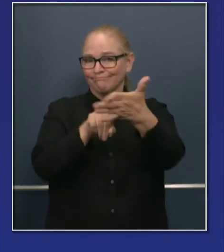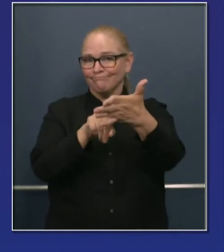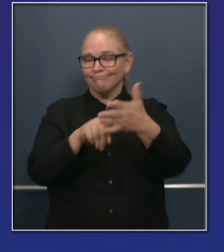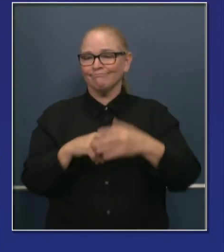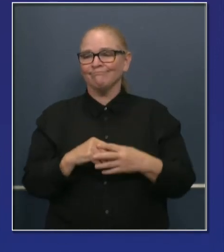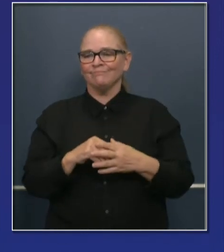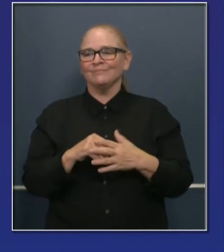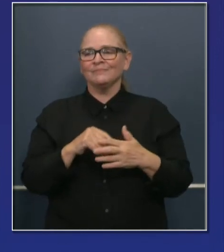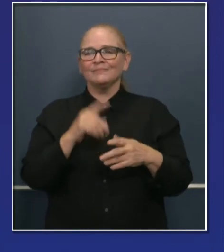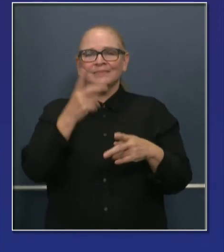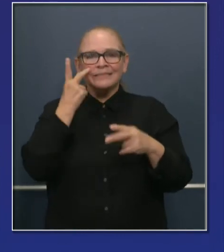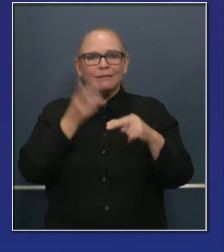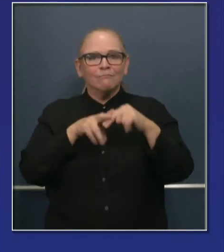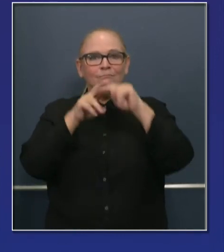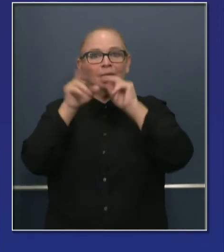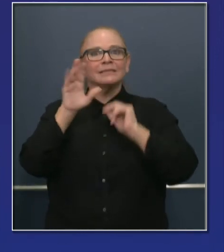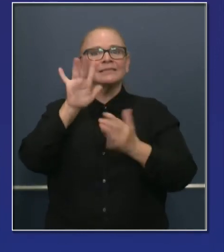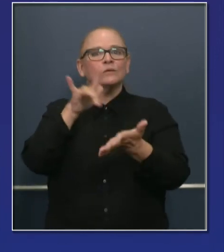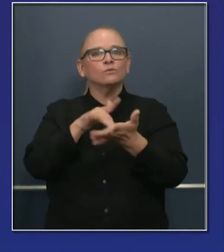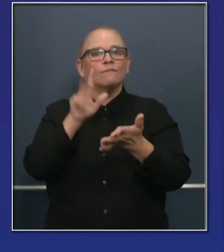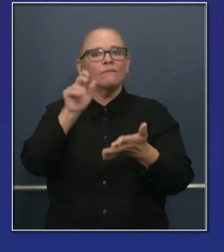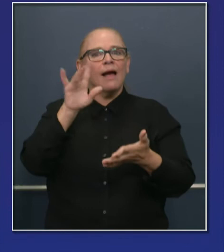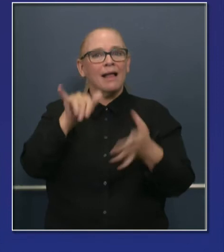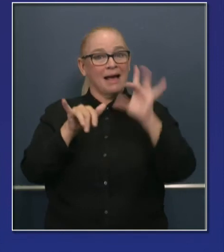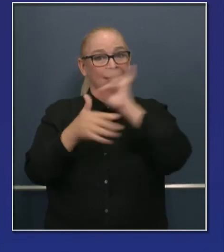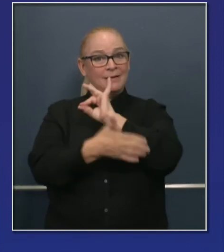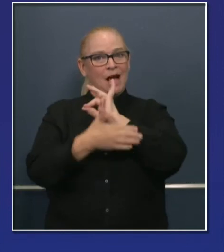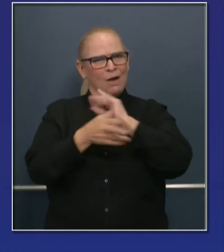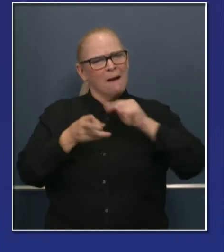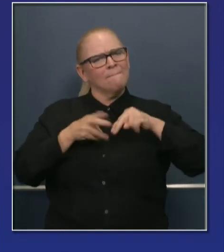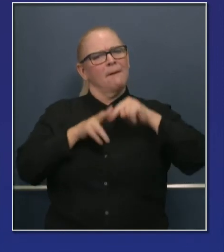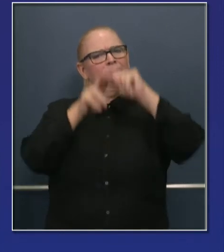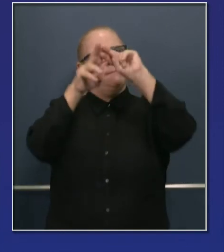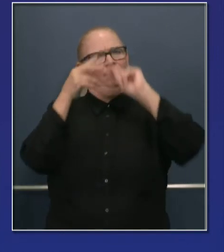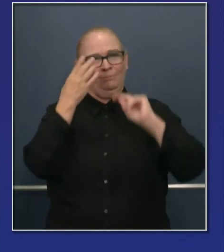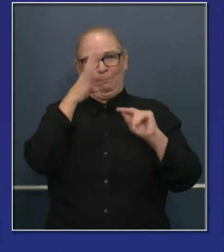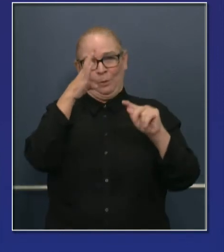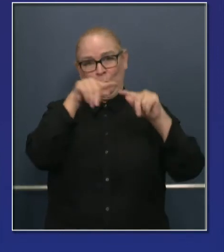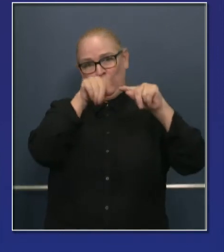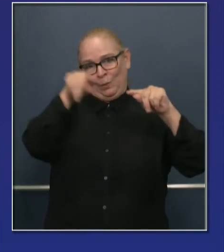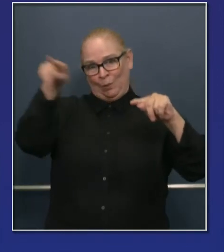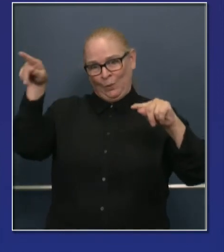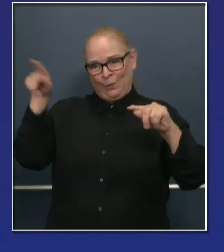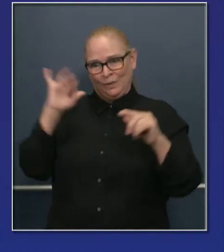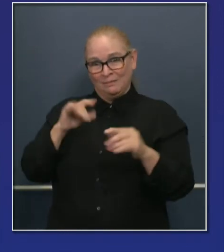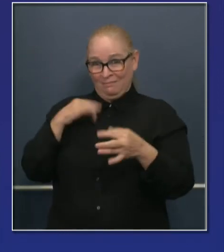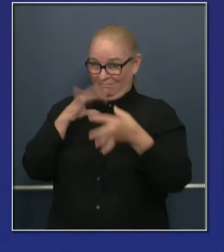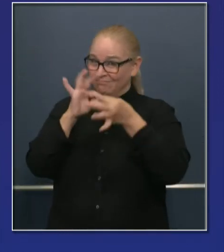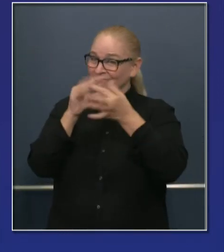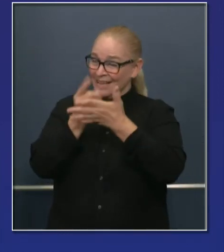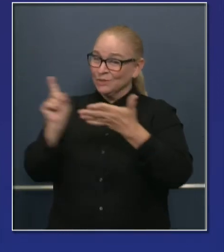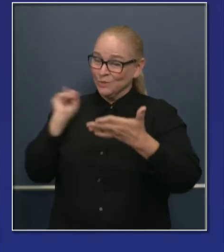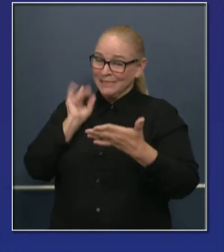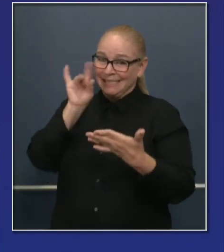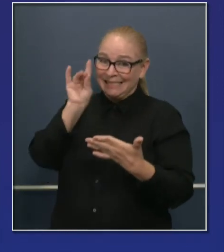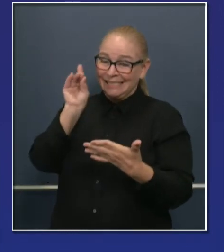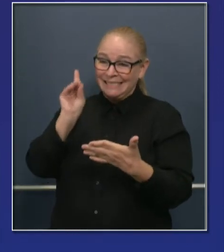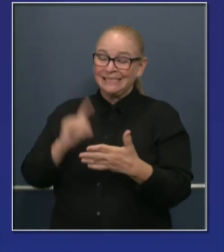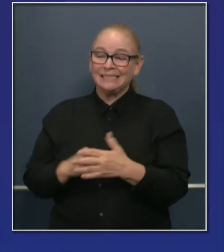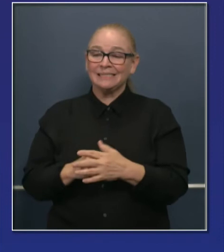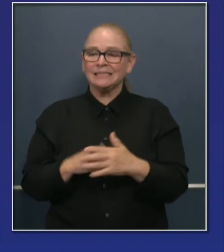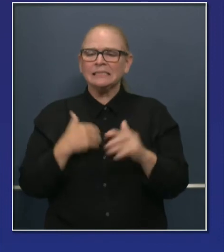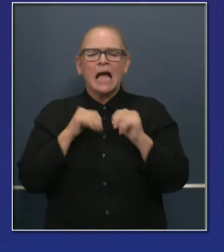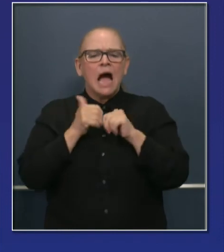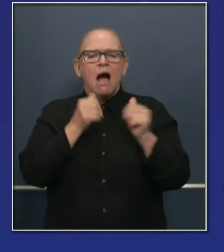increase in the positivity rates. I mentioned last week where I made some announcements about our interventions in Central Valley that we